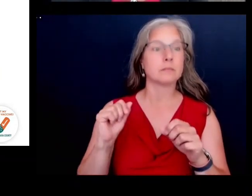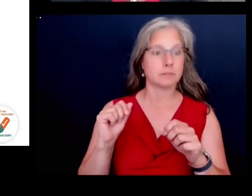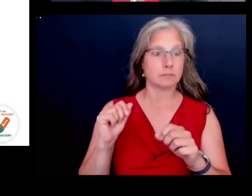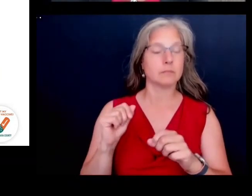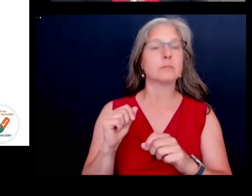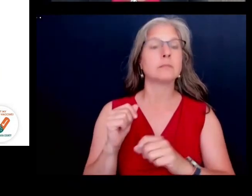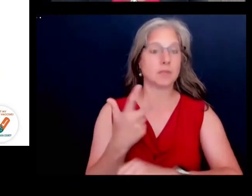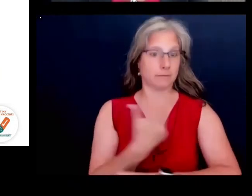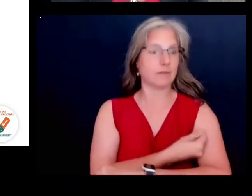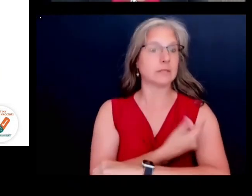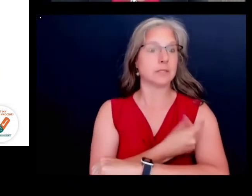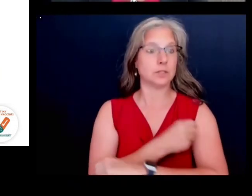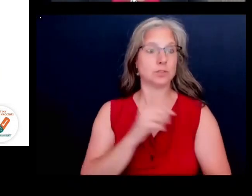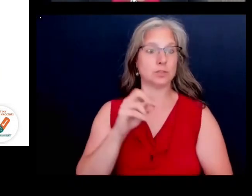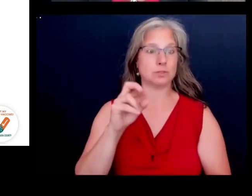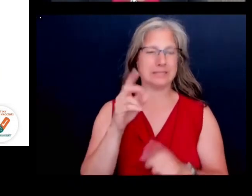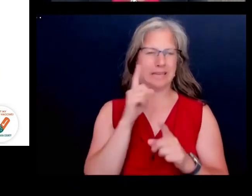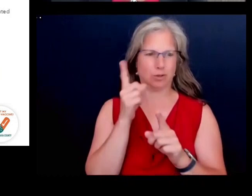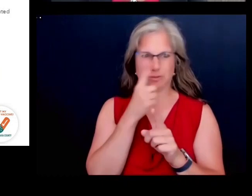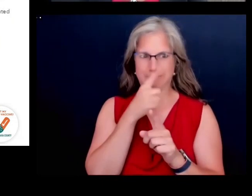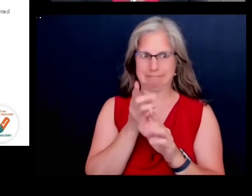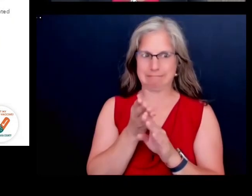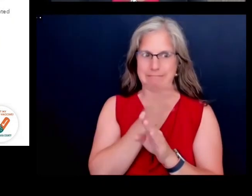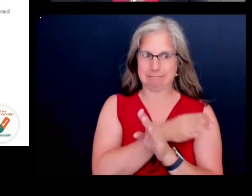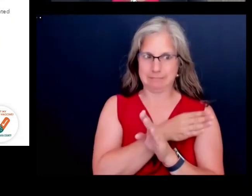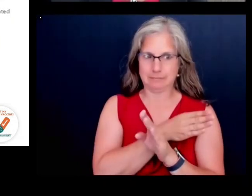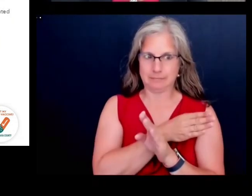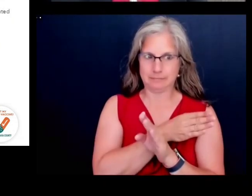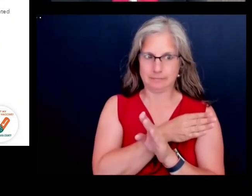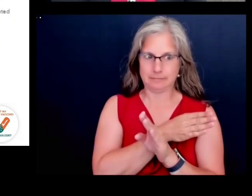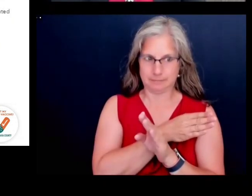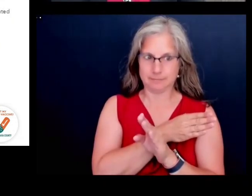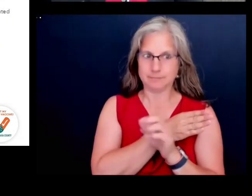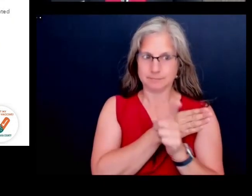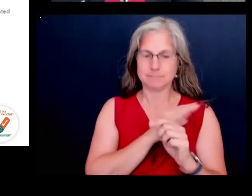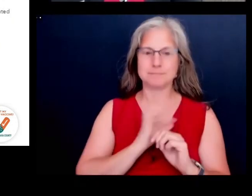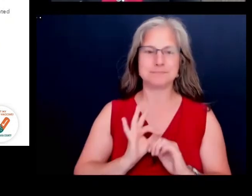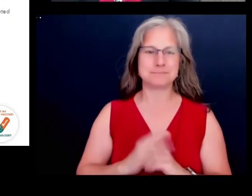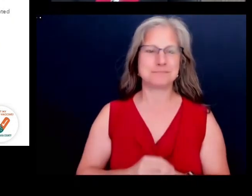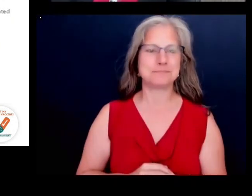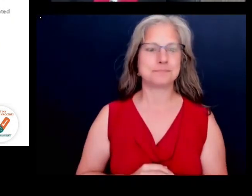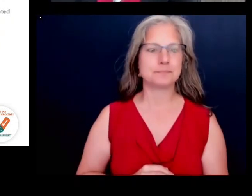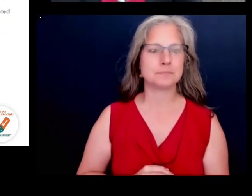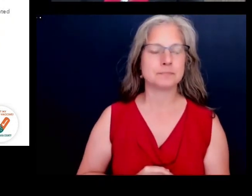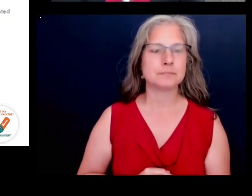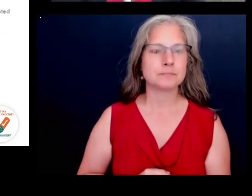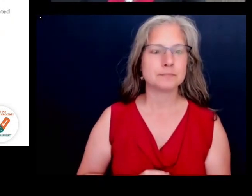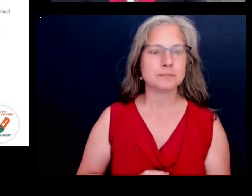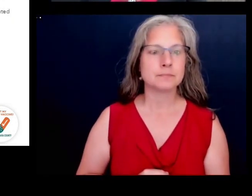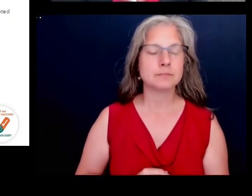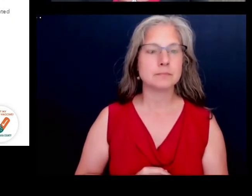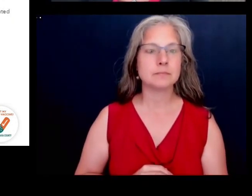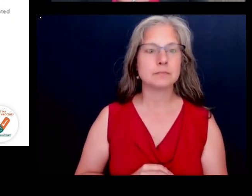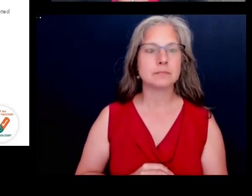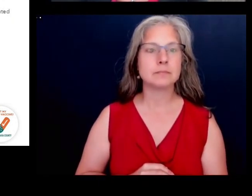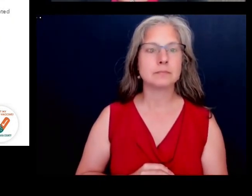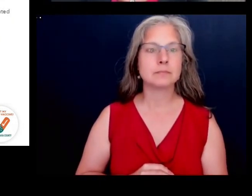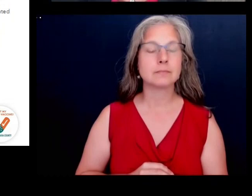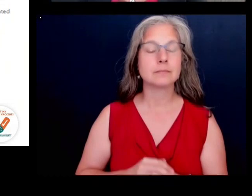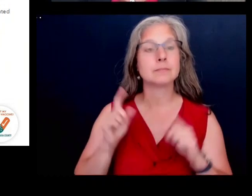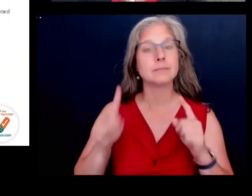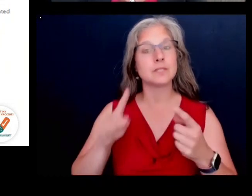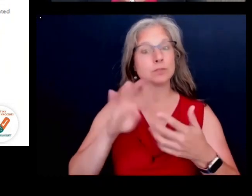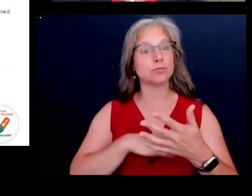So the vaccination rates, I'd like the previous slide. There you go. Thanks. So